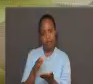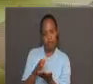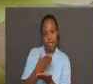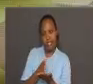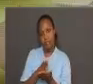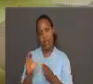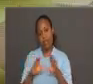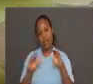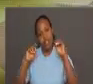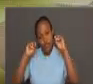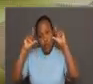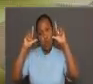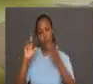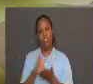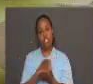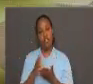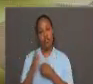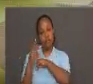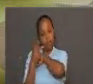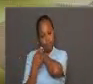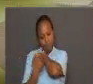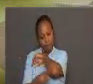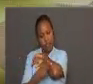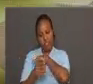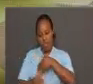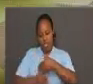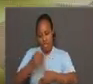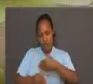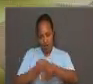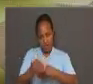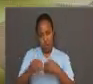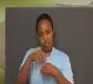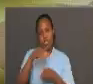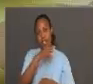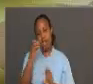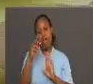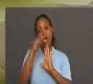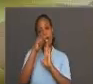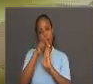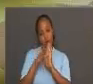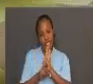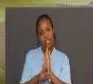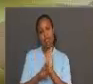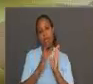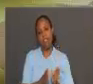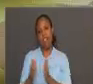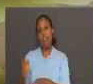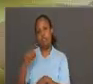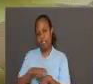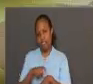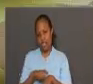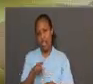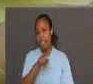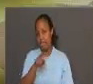participate actively in political processes and policymaking? Write